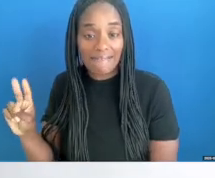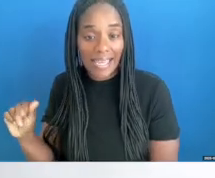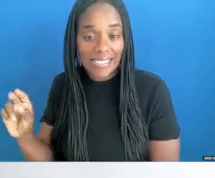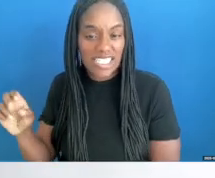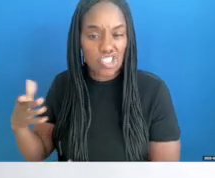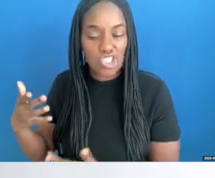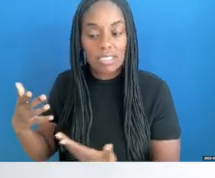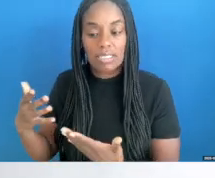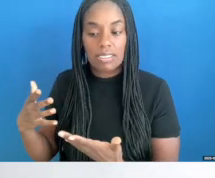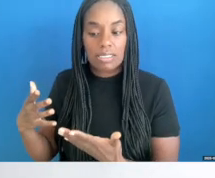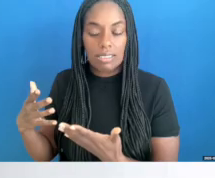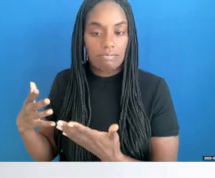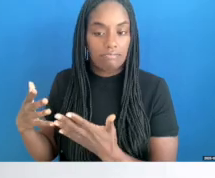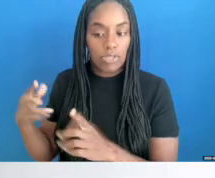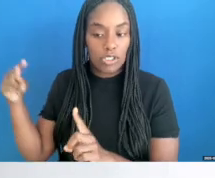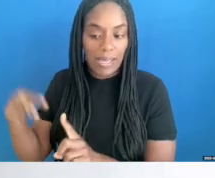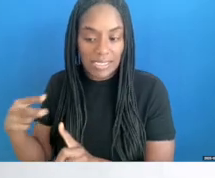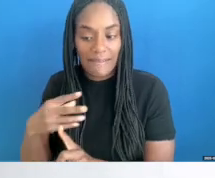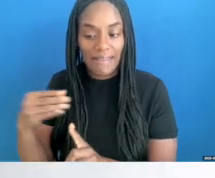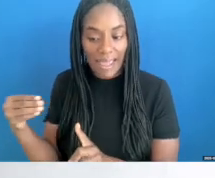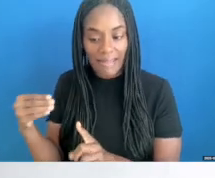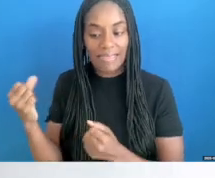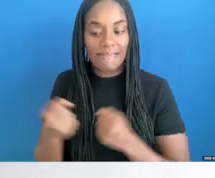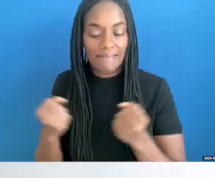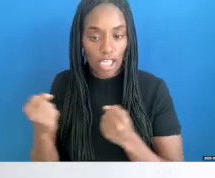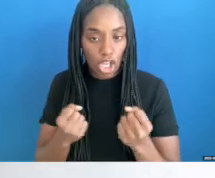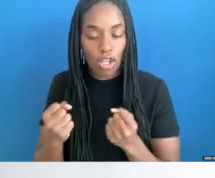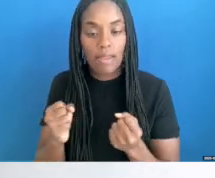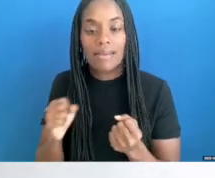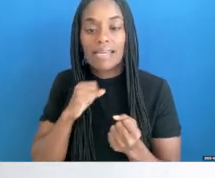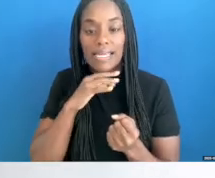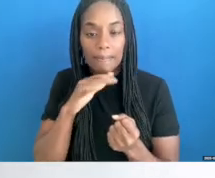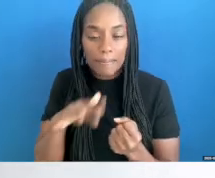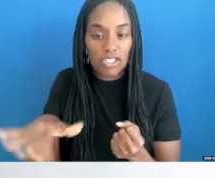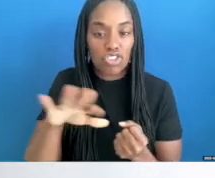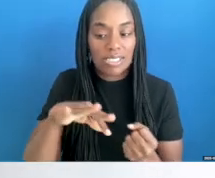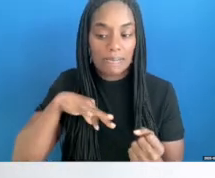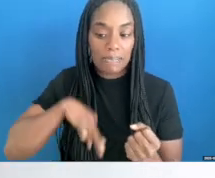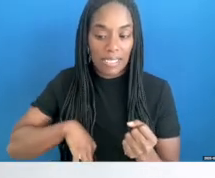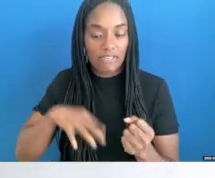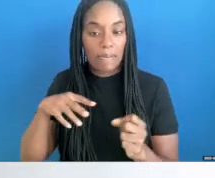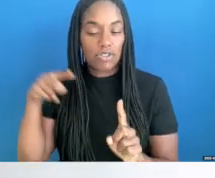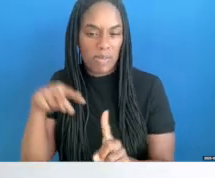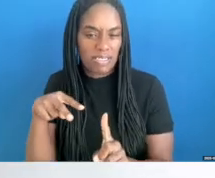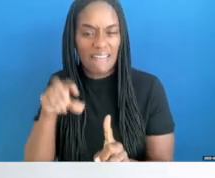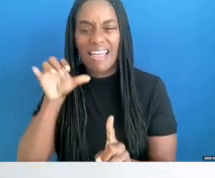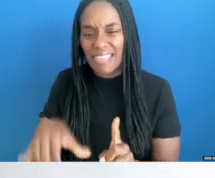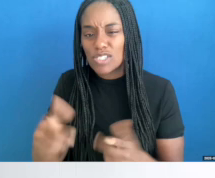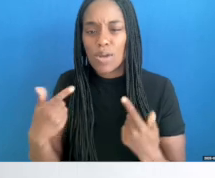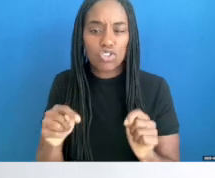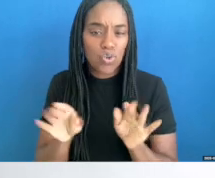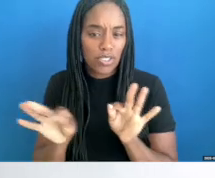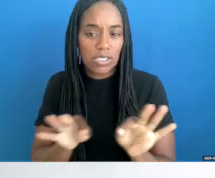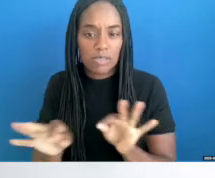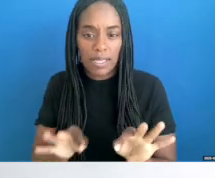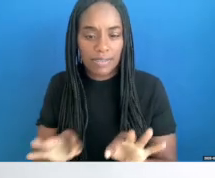vehicle, the emissions benefit needs are as well. So that's what I was trying to explain. Okay. Got it. I